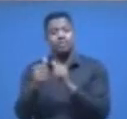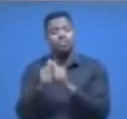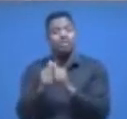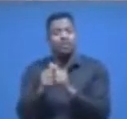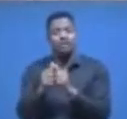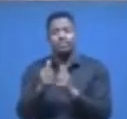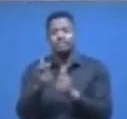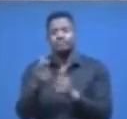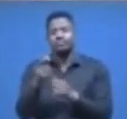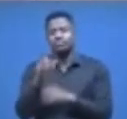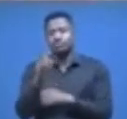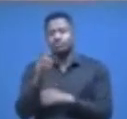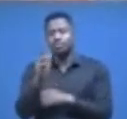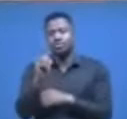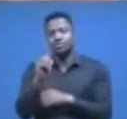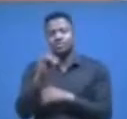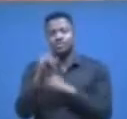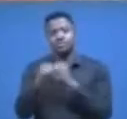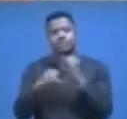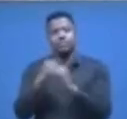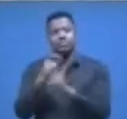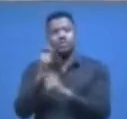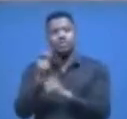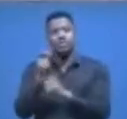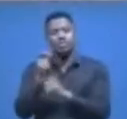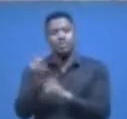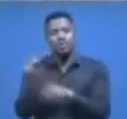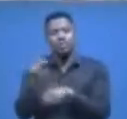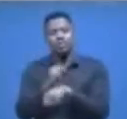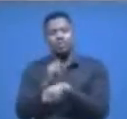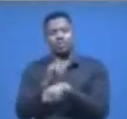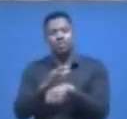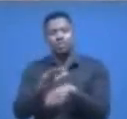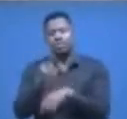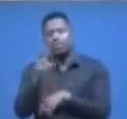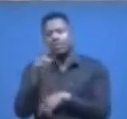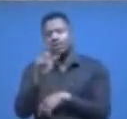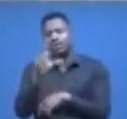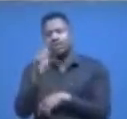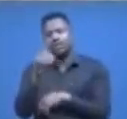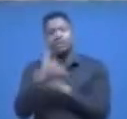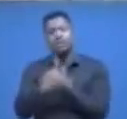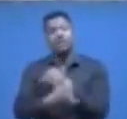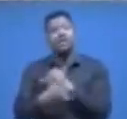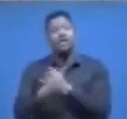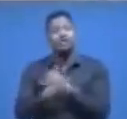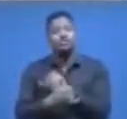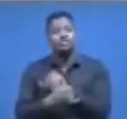Duke of Edinburgh International Awards, which runs in about 130 countries.